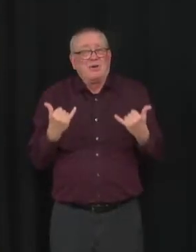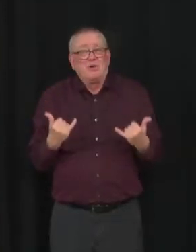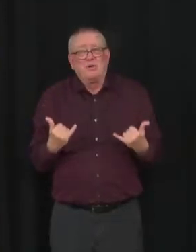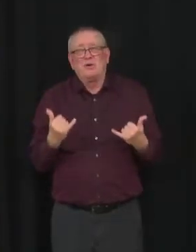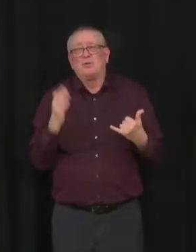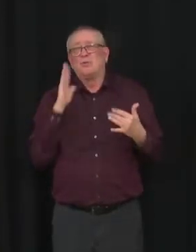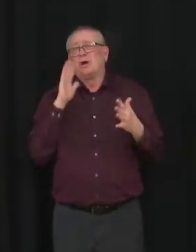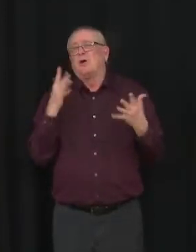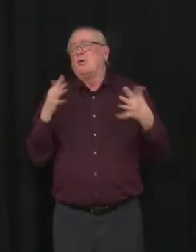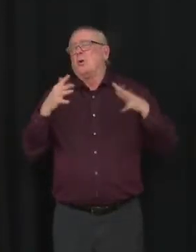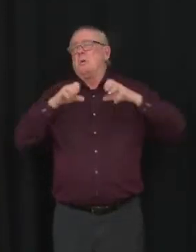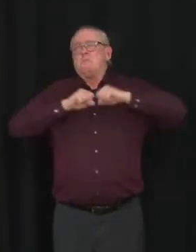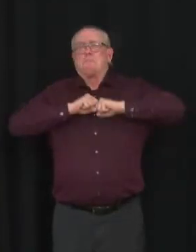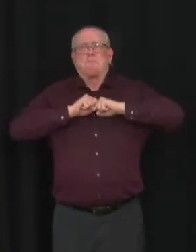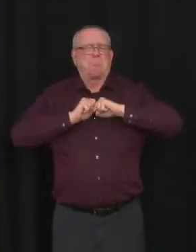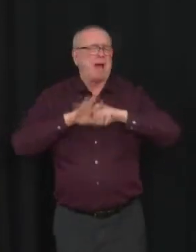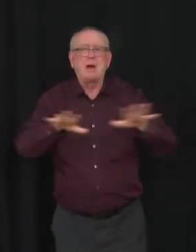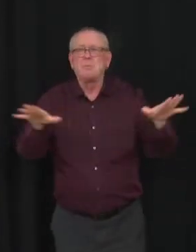close.